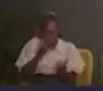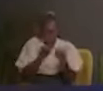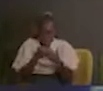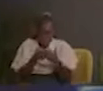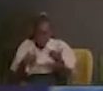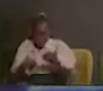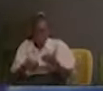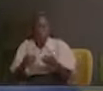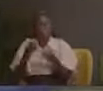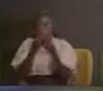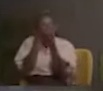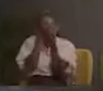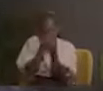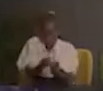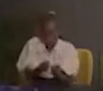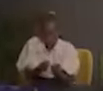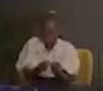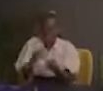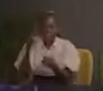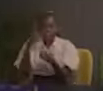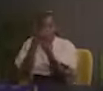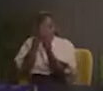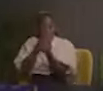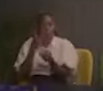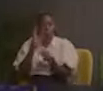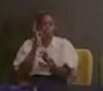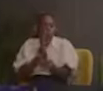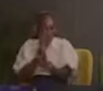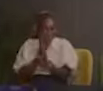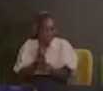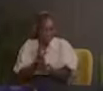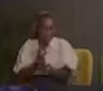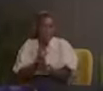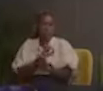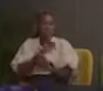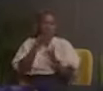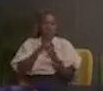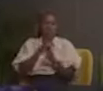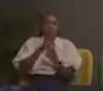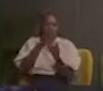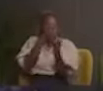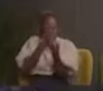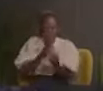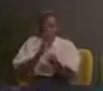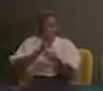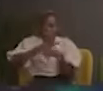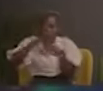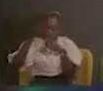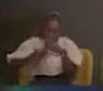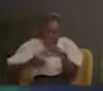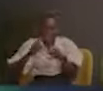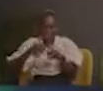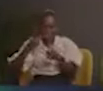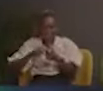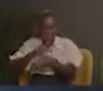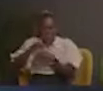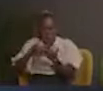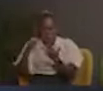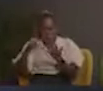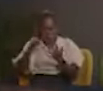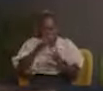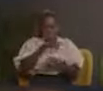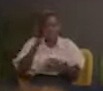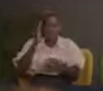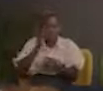obedience. The obedience of faith. At the point where your obedience is complete, then all that is left